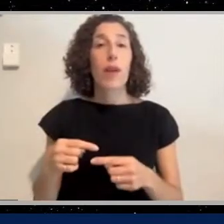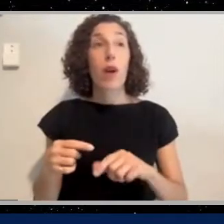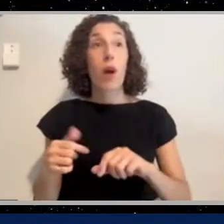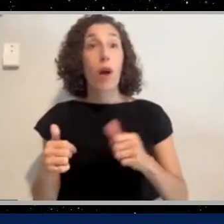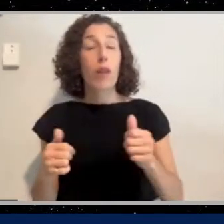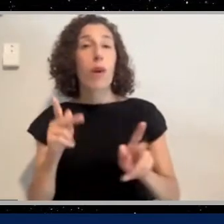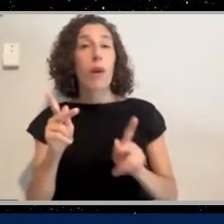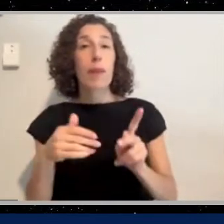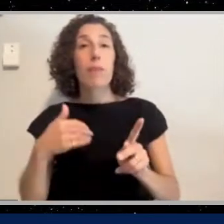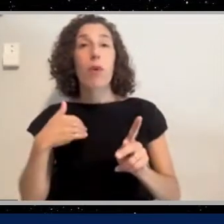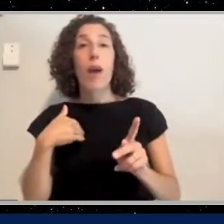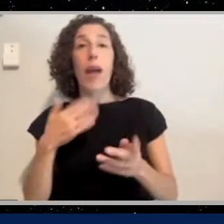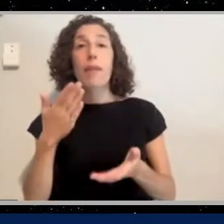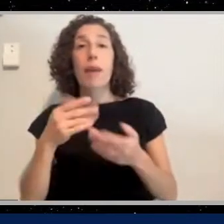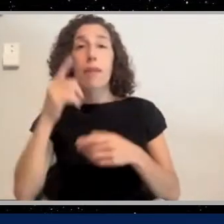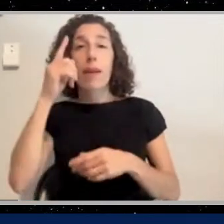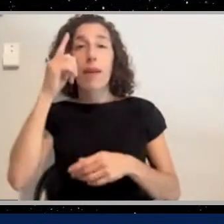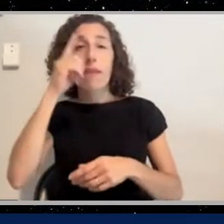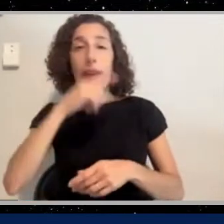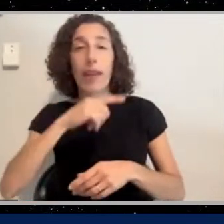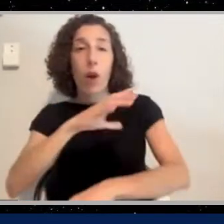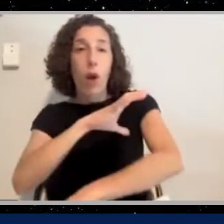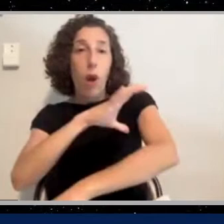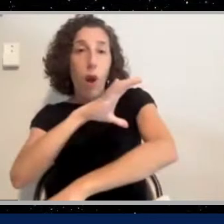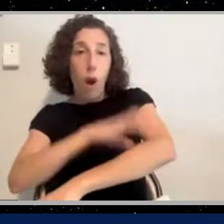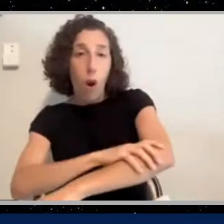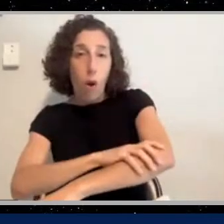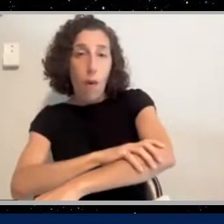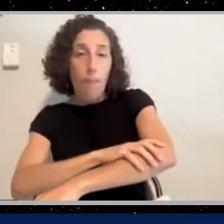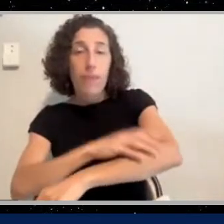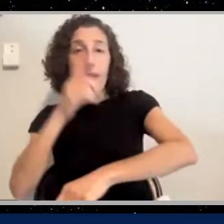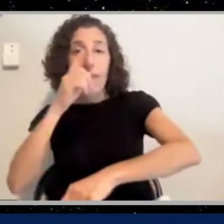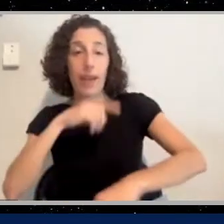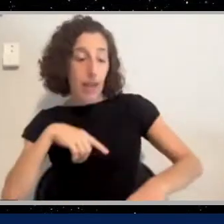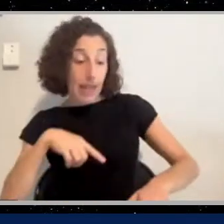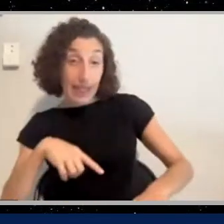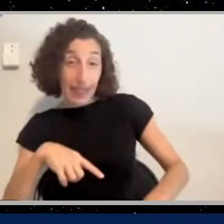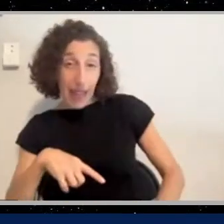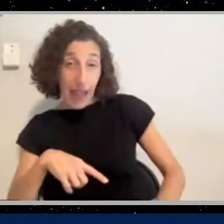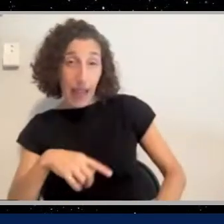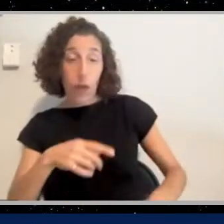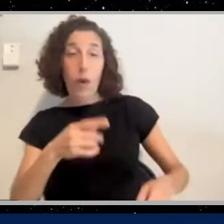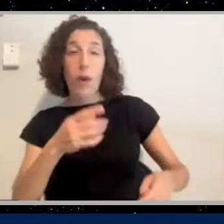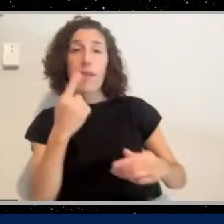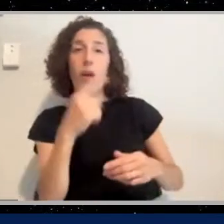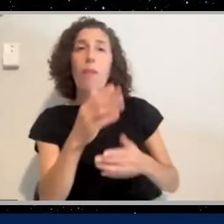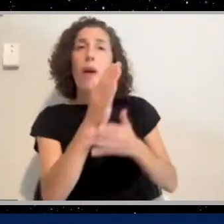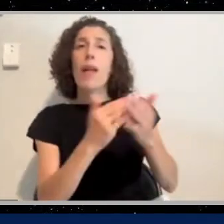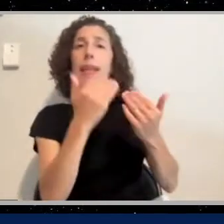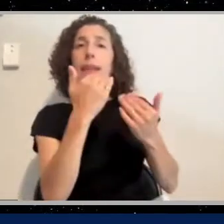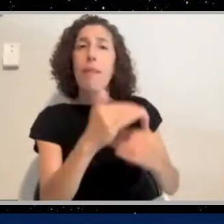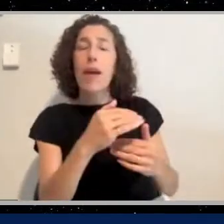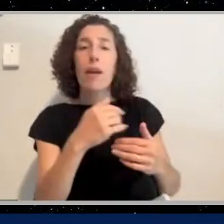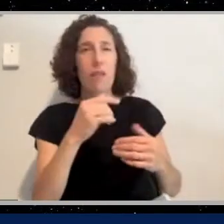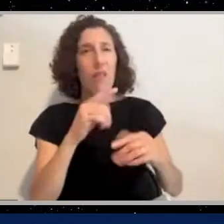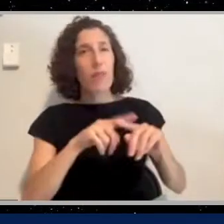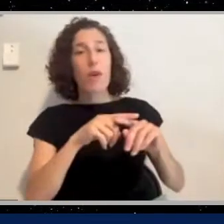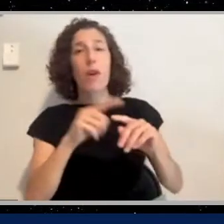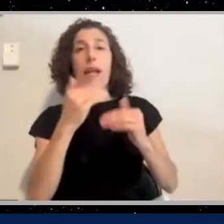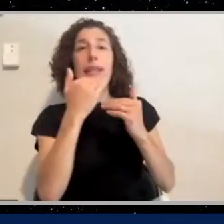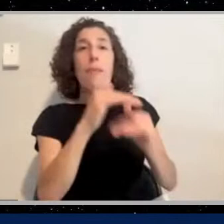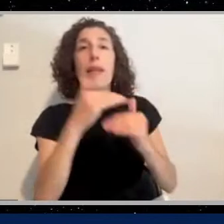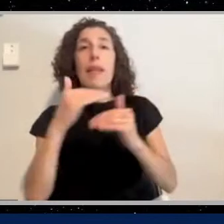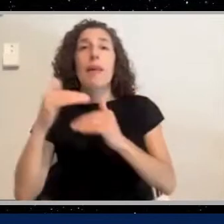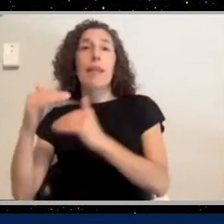in the mobility group, but they're all different types of disabilities. So it allowed for us to try so many different things. So